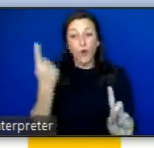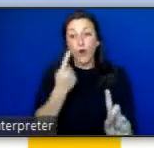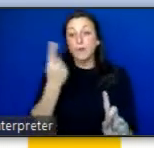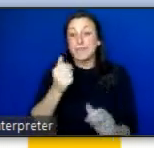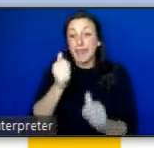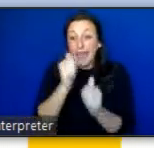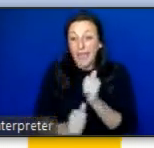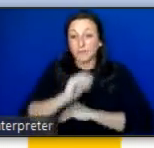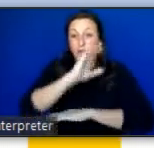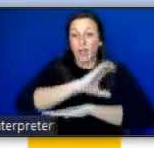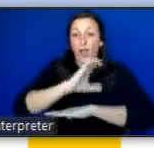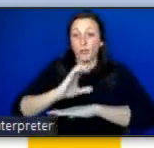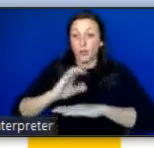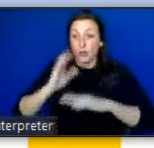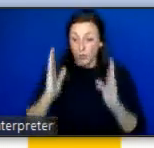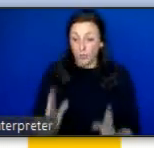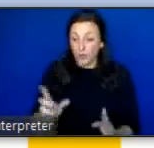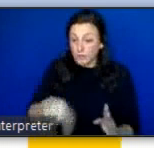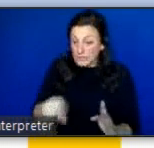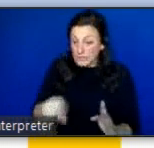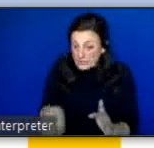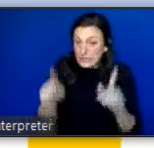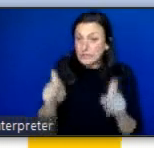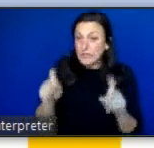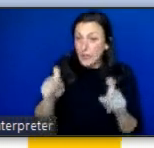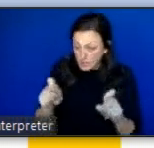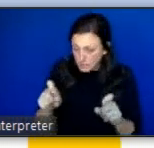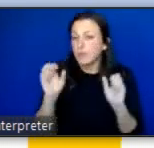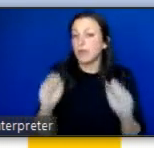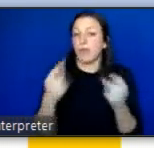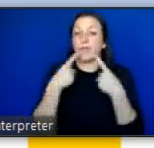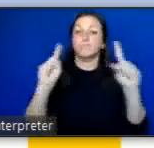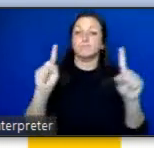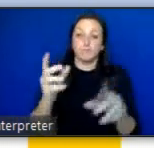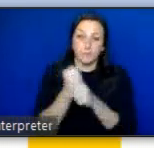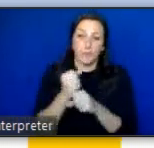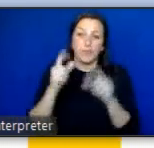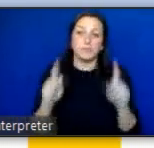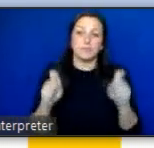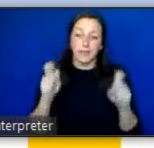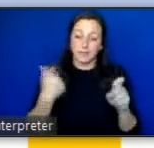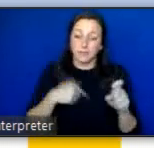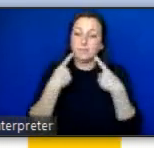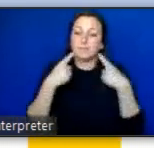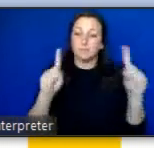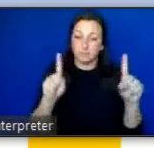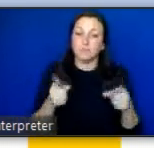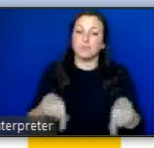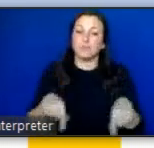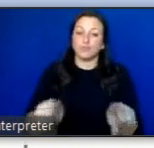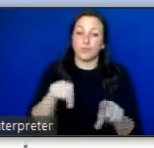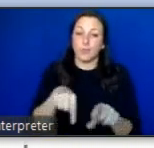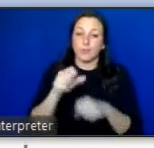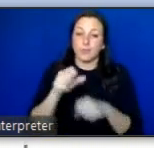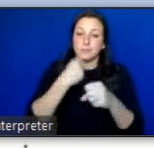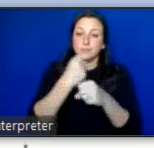who needed a test could get a test, and we have achieved that objective over the course of this pandemic. Next